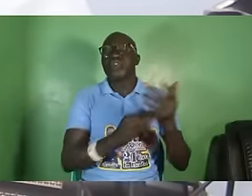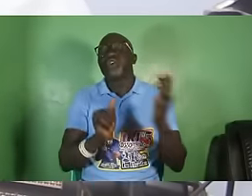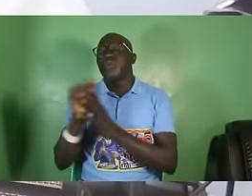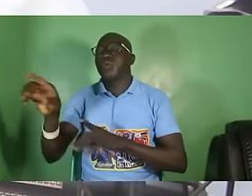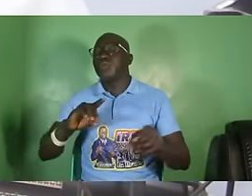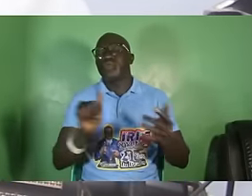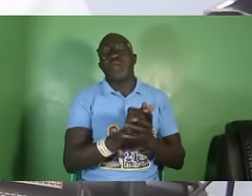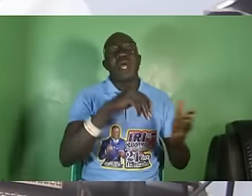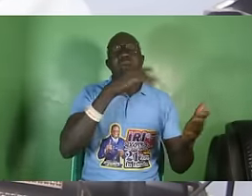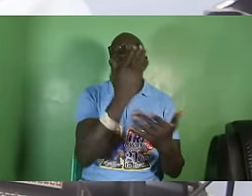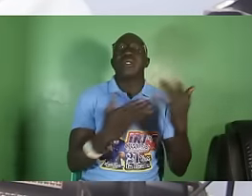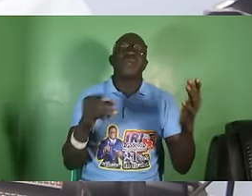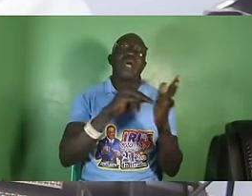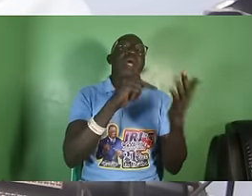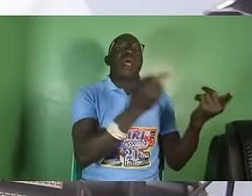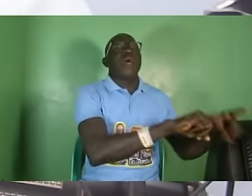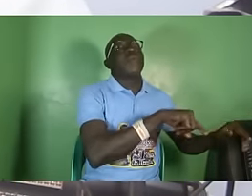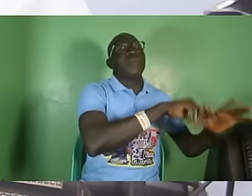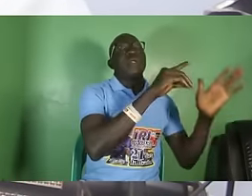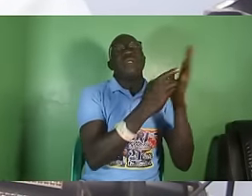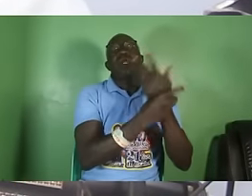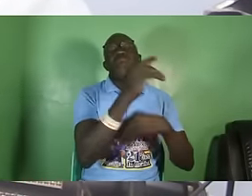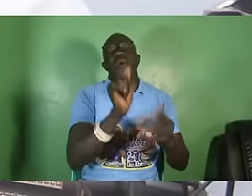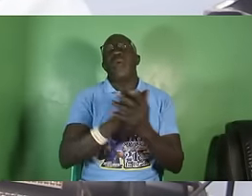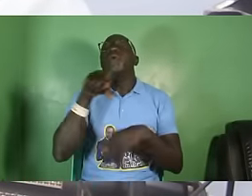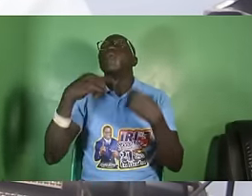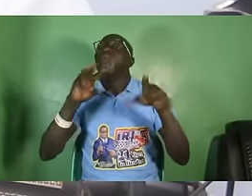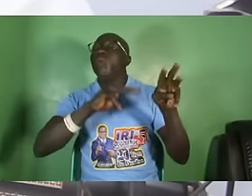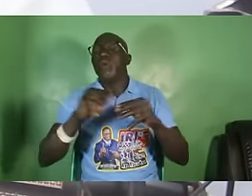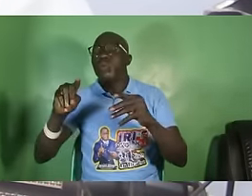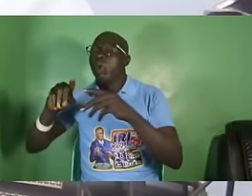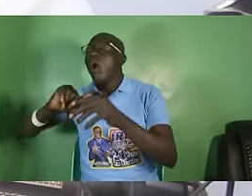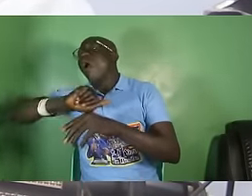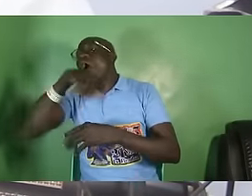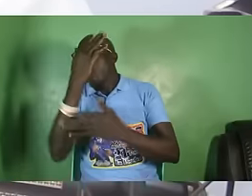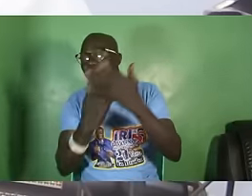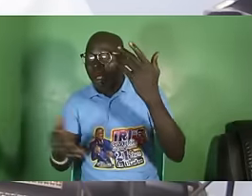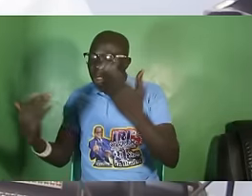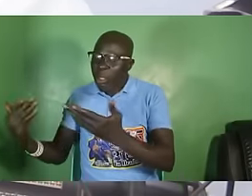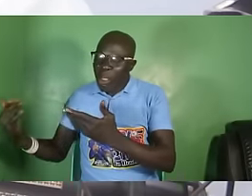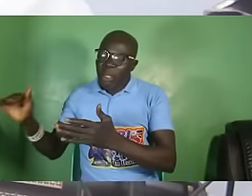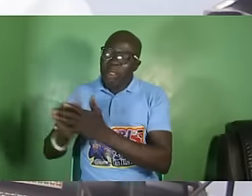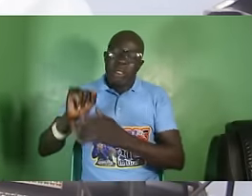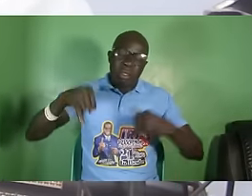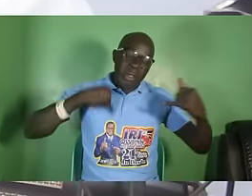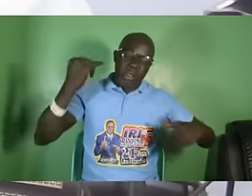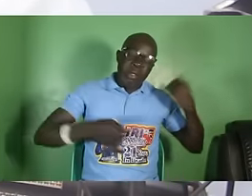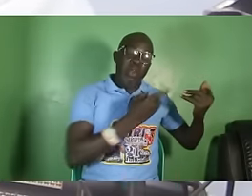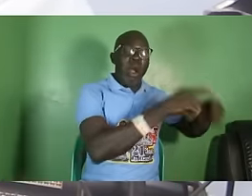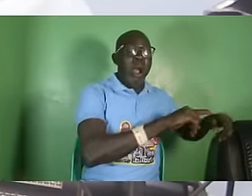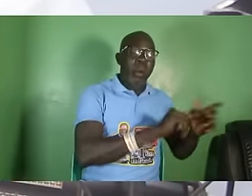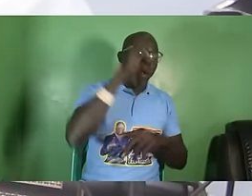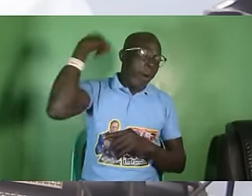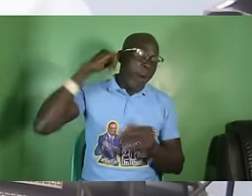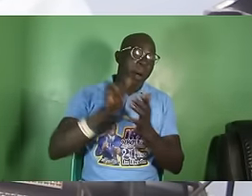said I am not sure in December. It's happening in December. Even back that where I want to move to. I want to sell that you want to sell. There are things of joy that do happen. You can